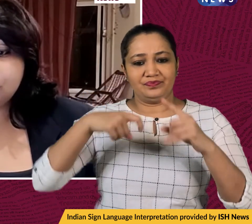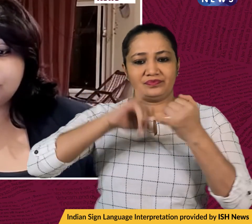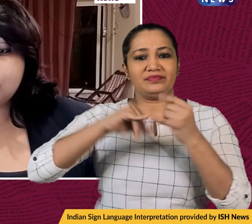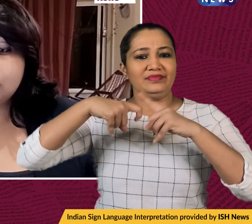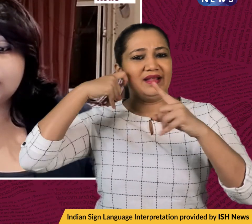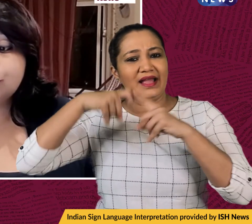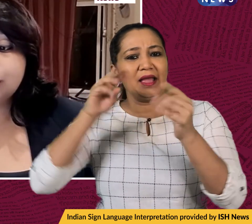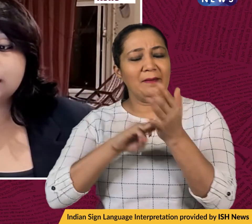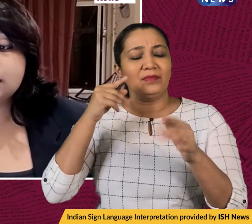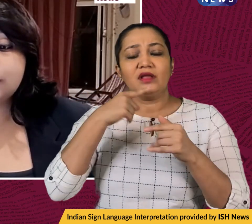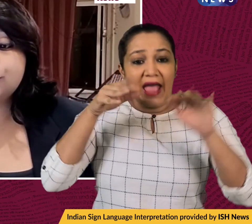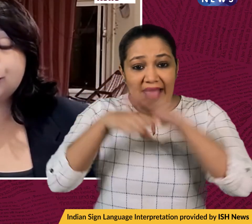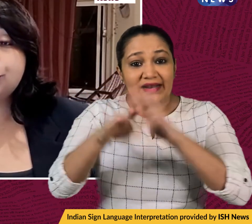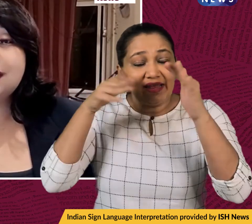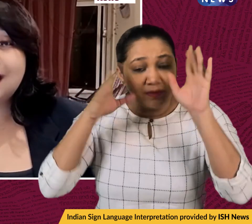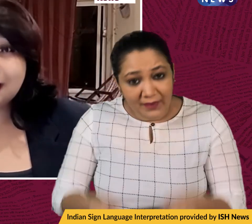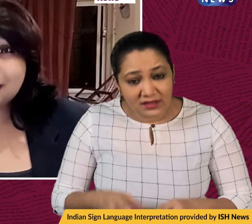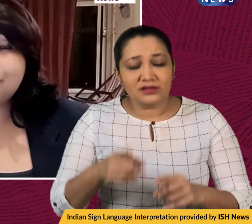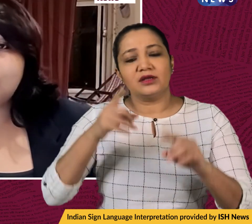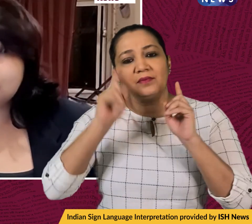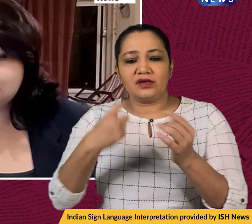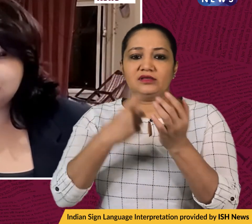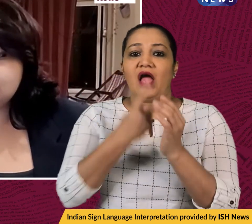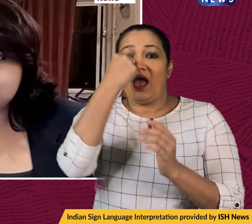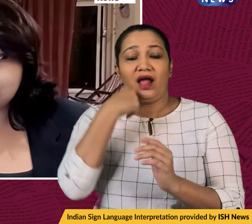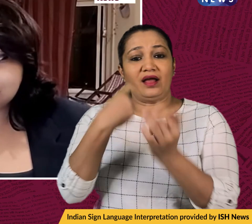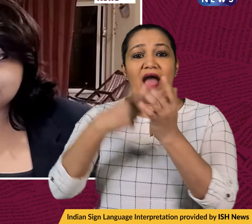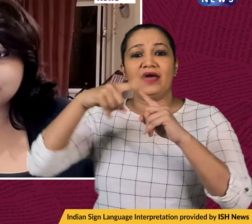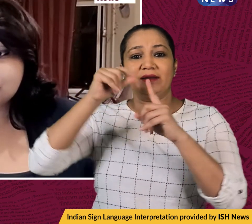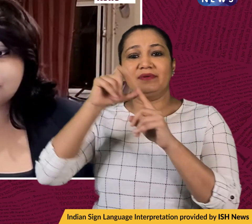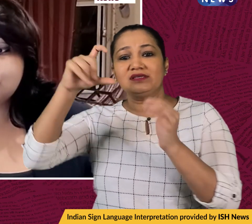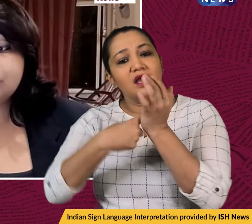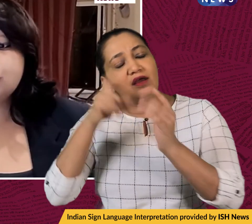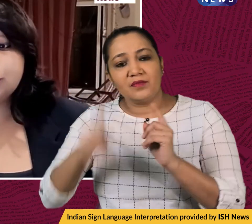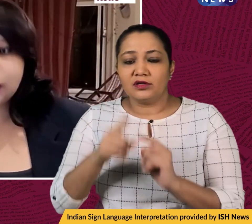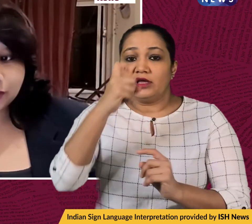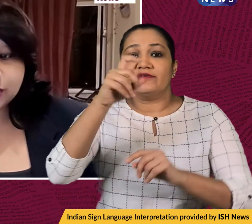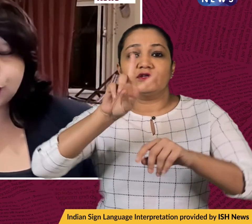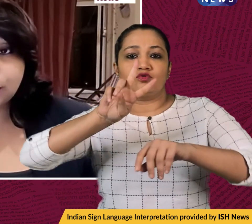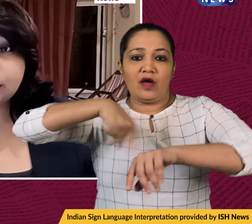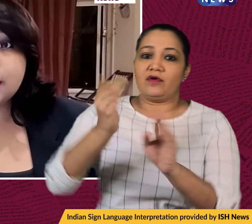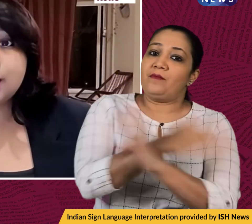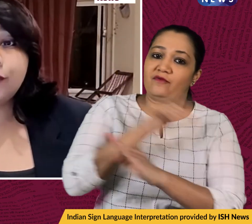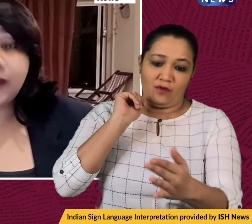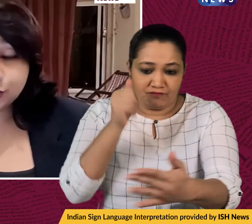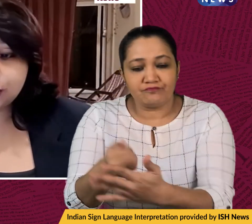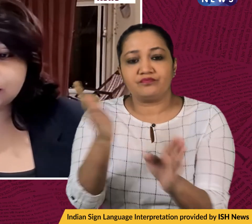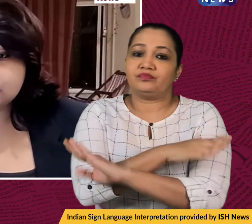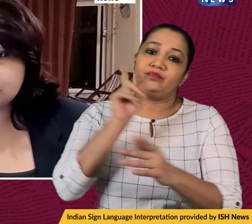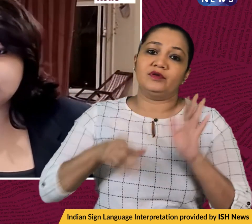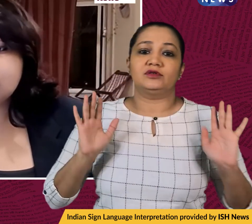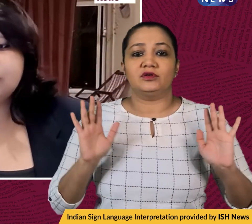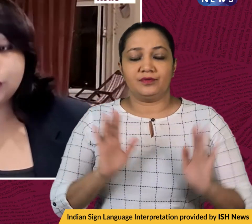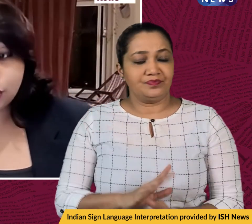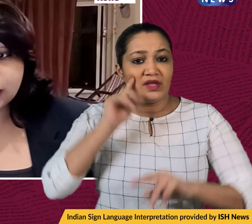compulsory for everyone entering the state to produce a negative RT-PCR test conducted within 72 hours of entering